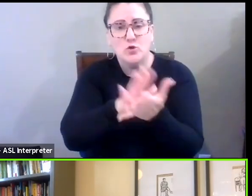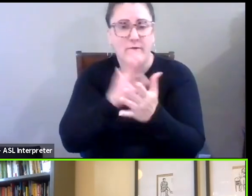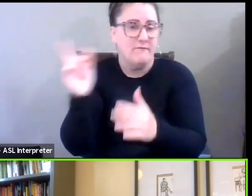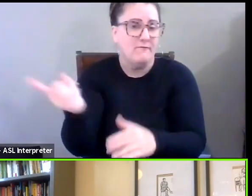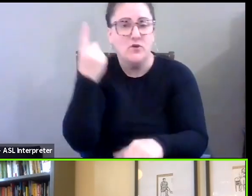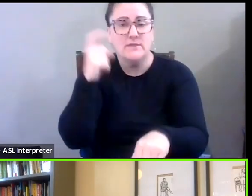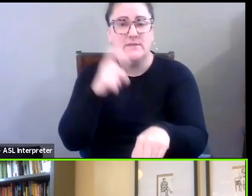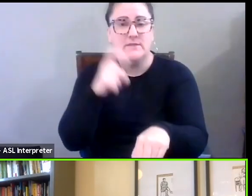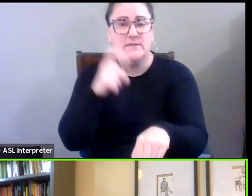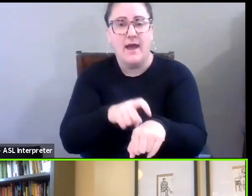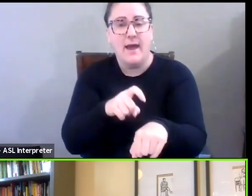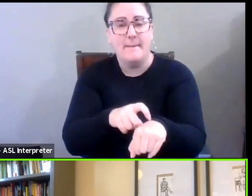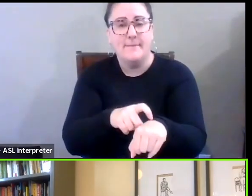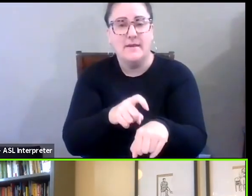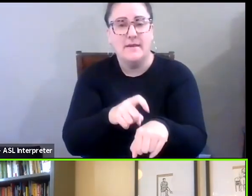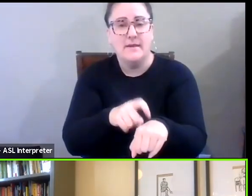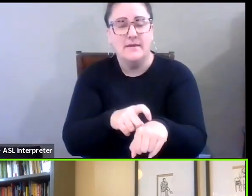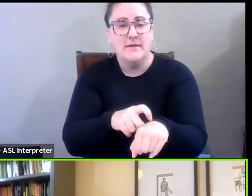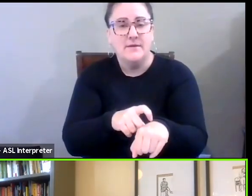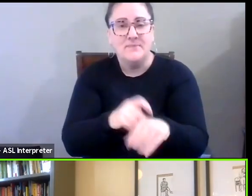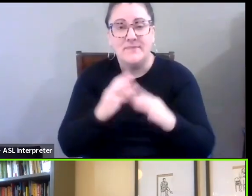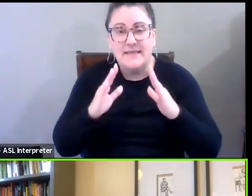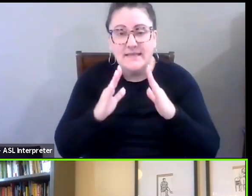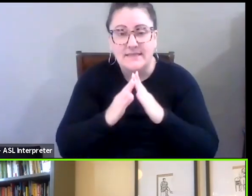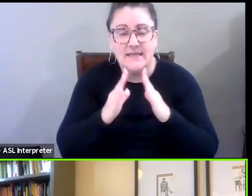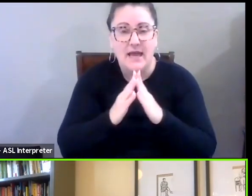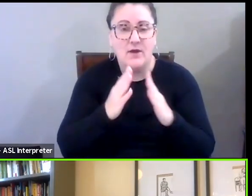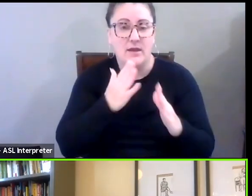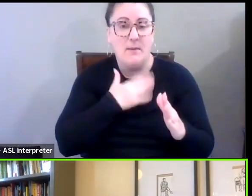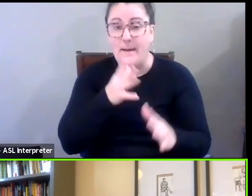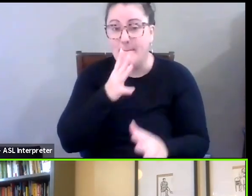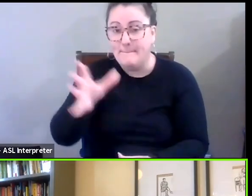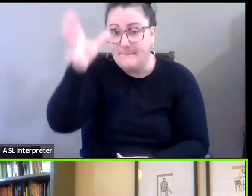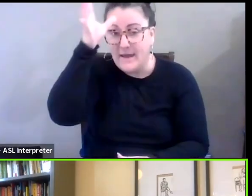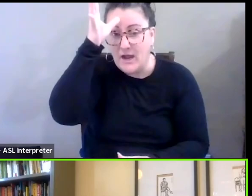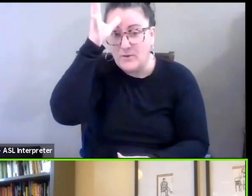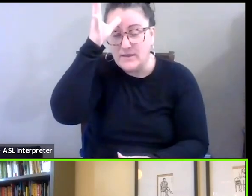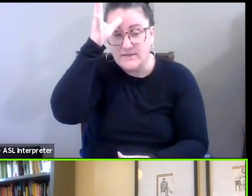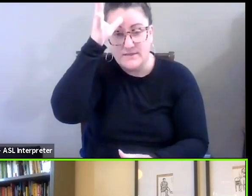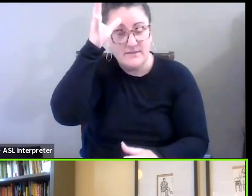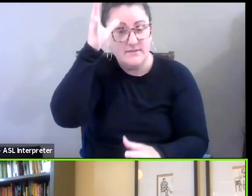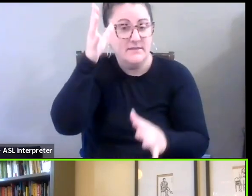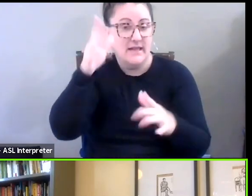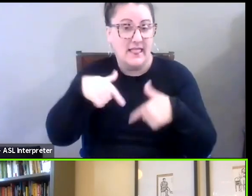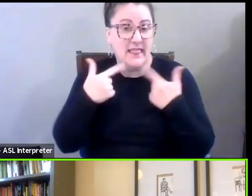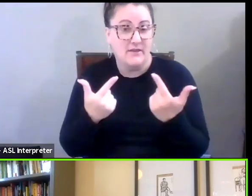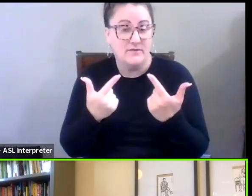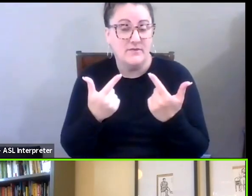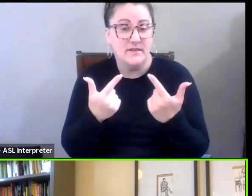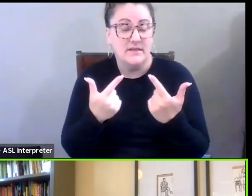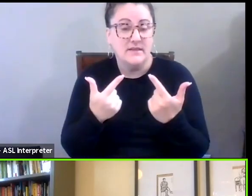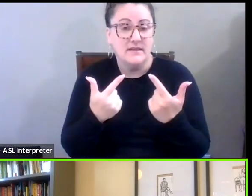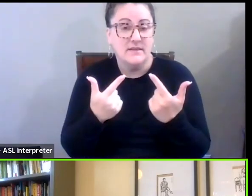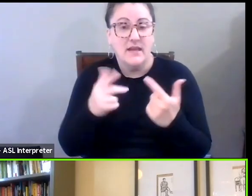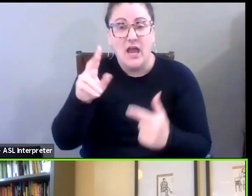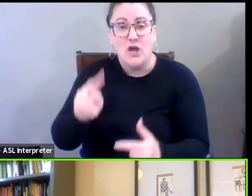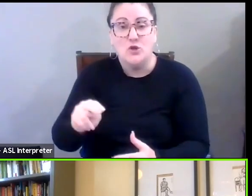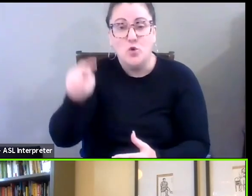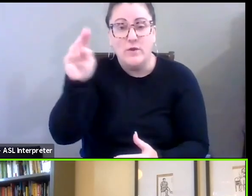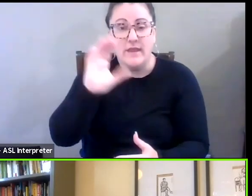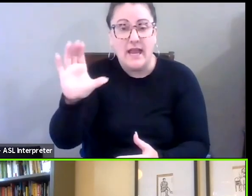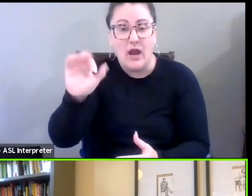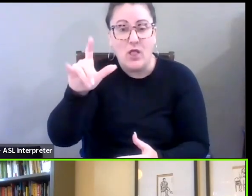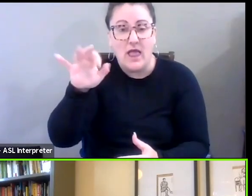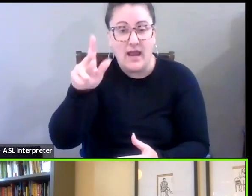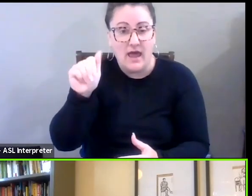time in the little town that my parents and I ended up at, which is in North Carolina.